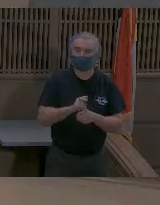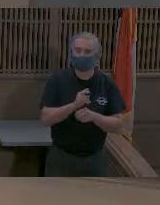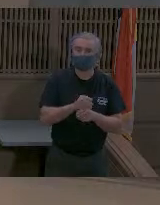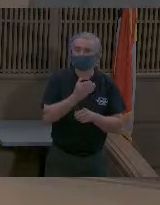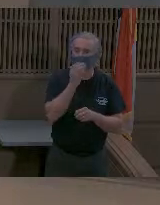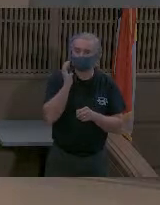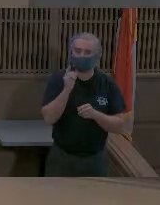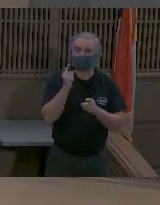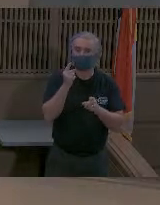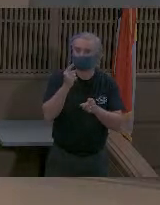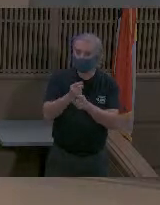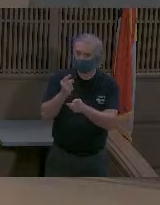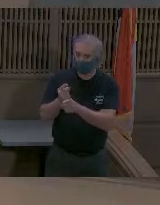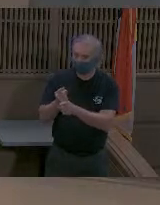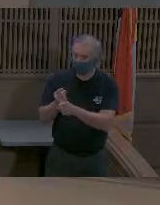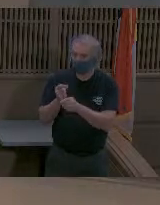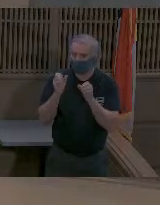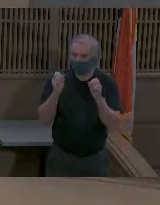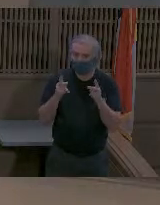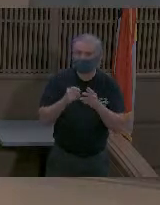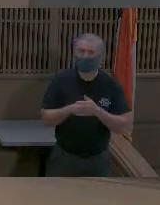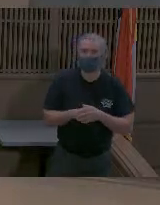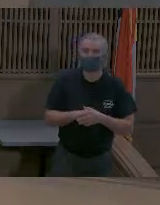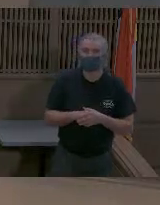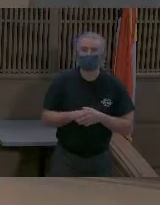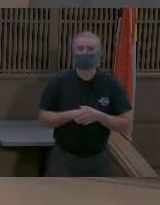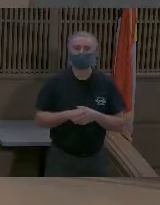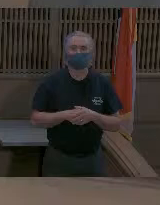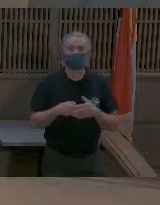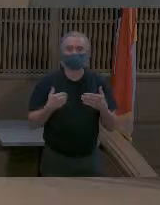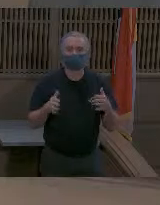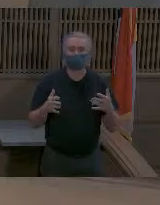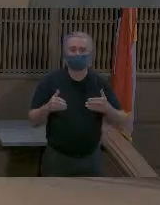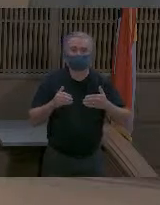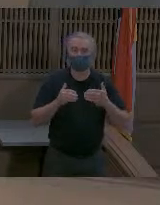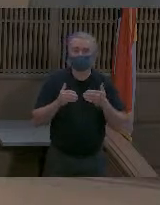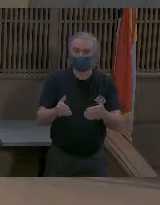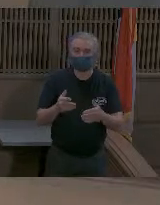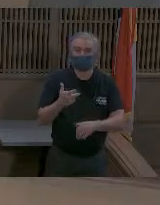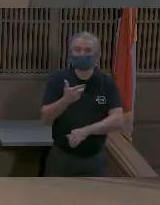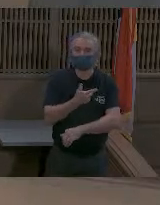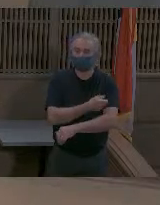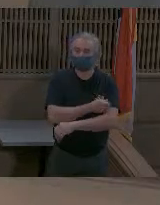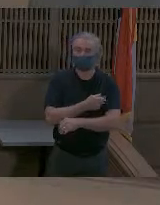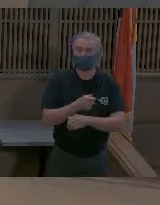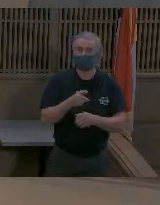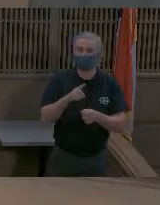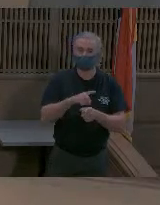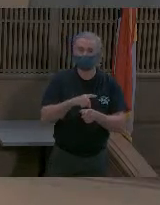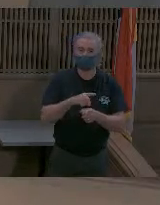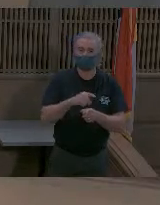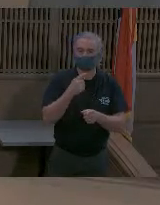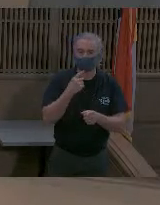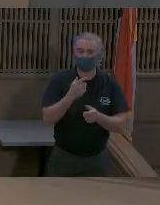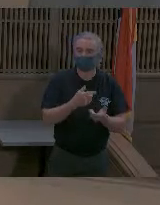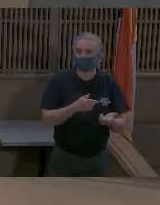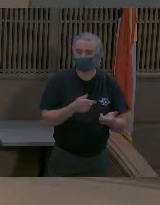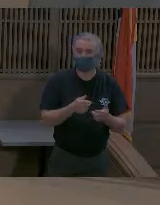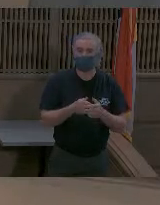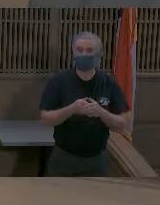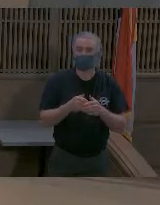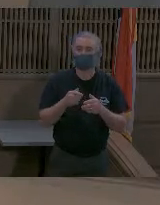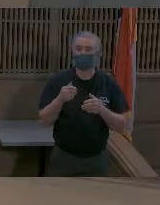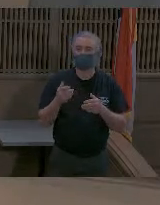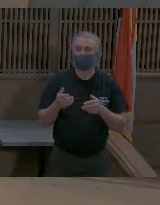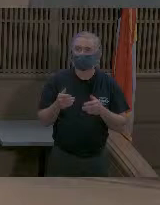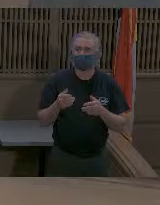all right? And the other thing is getting vaccinated, as you've heard Dr. Kohelis say earlier, getting